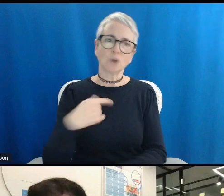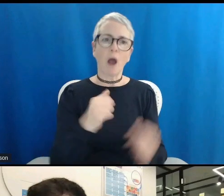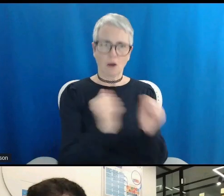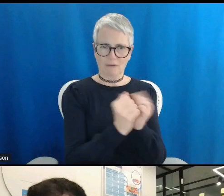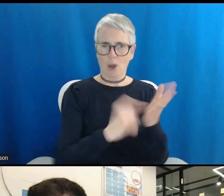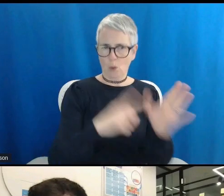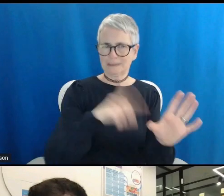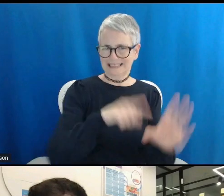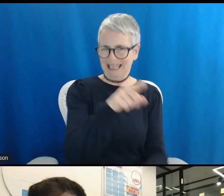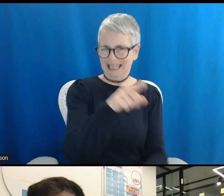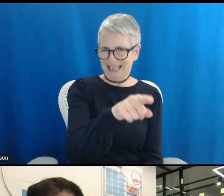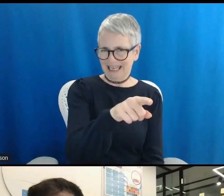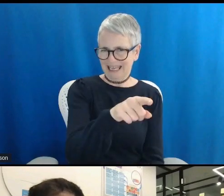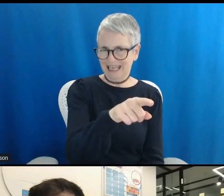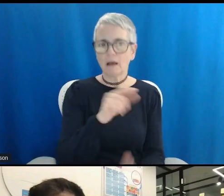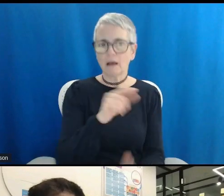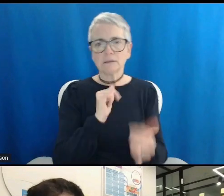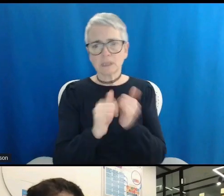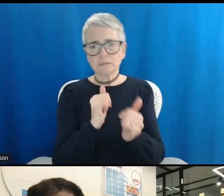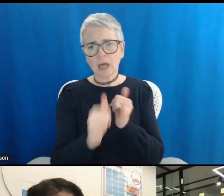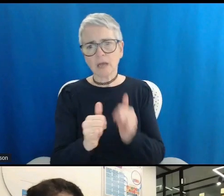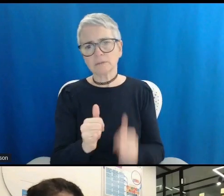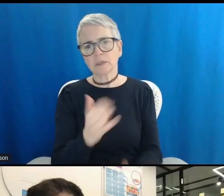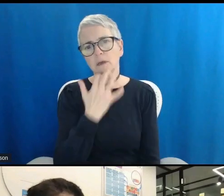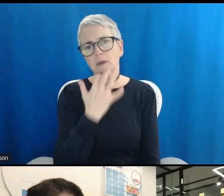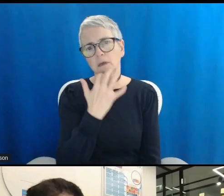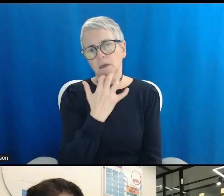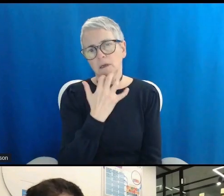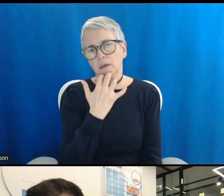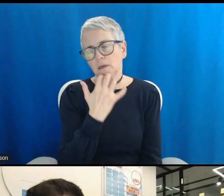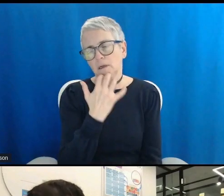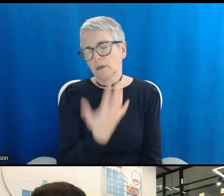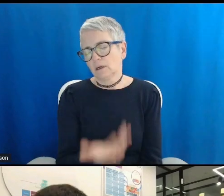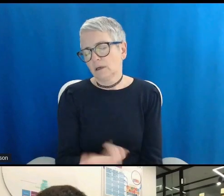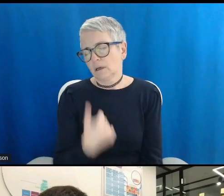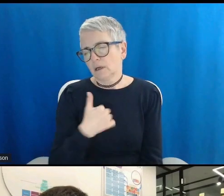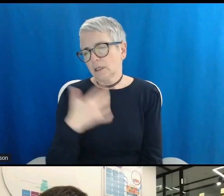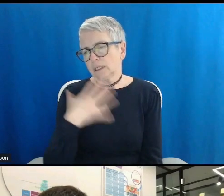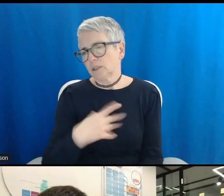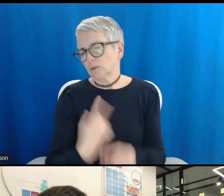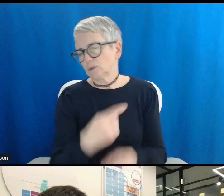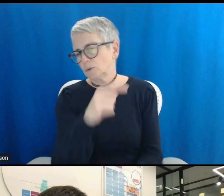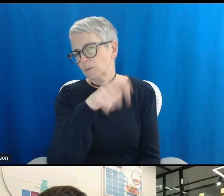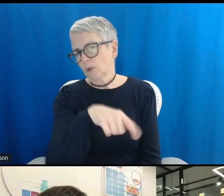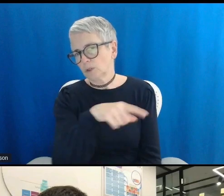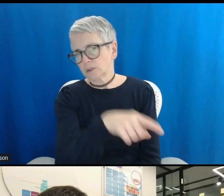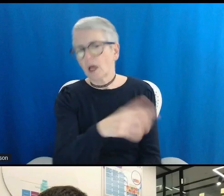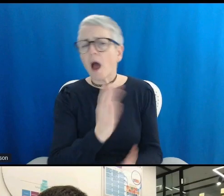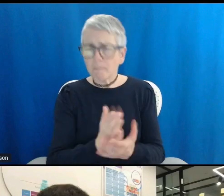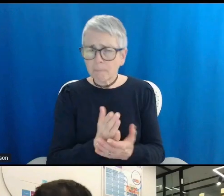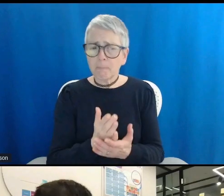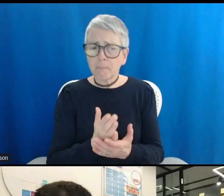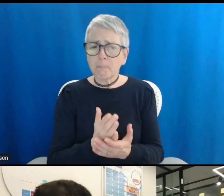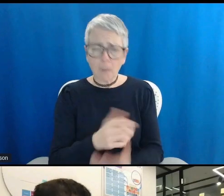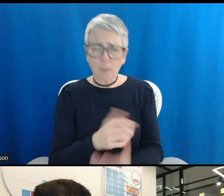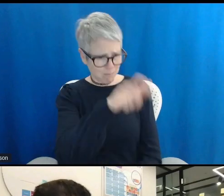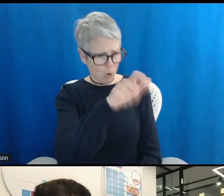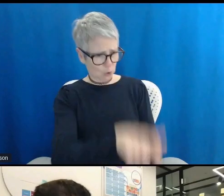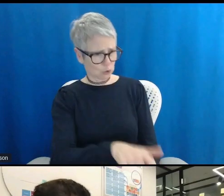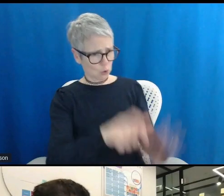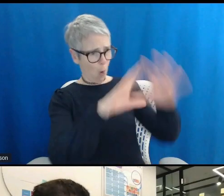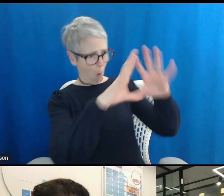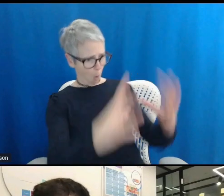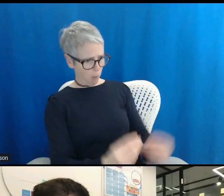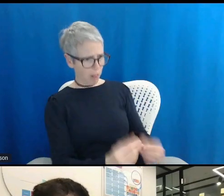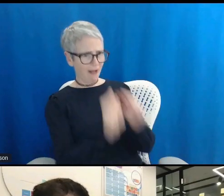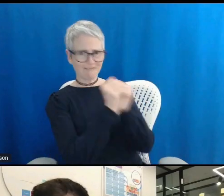it can be quite irksome, you know, like why do you, a person is valid, is a whole by